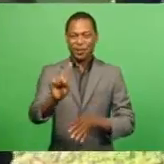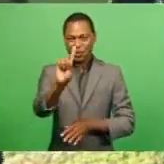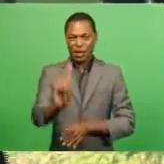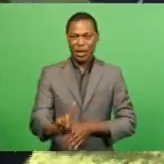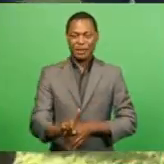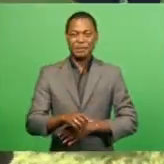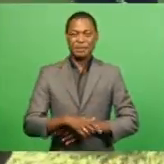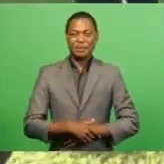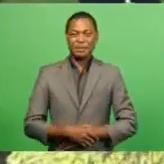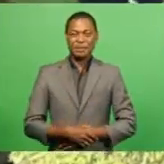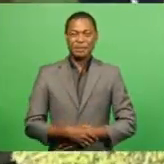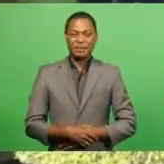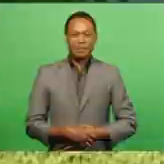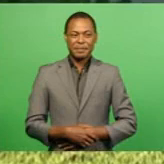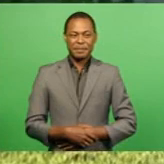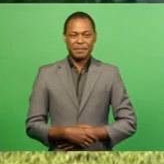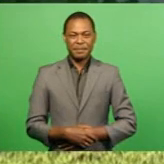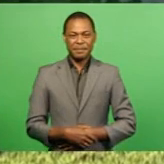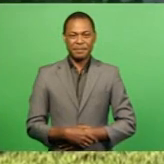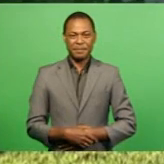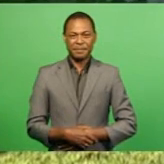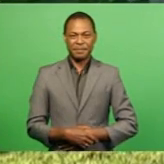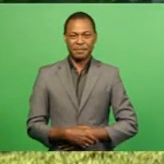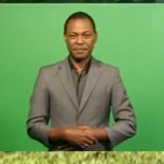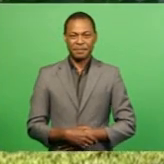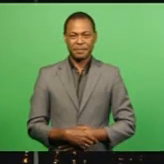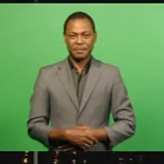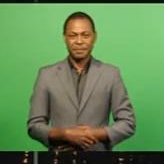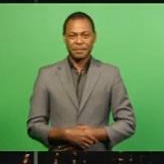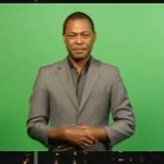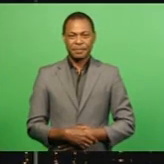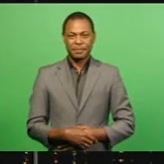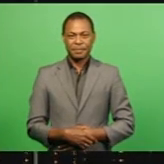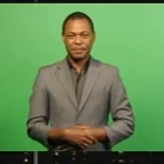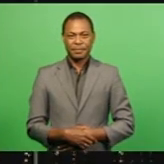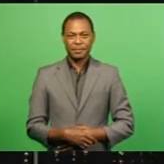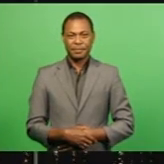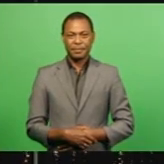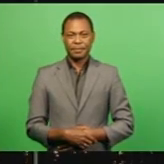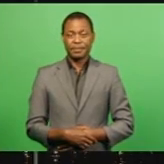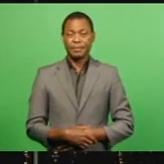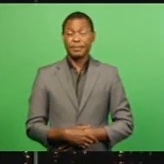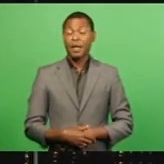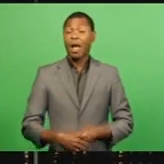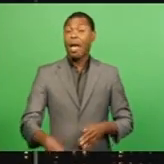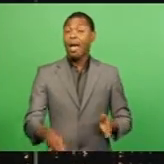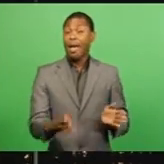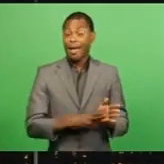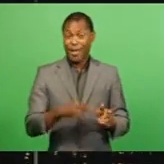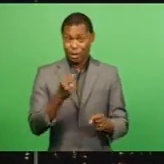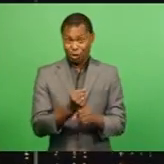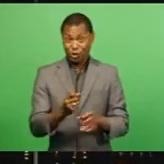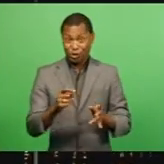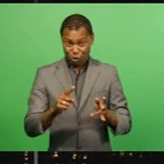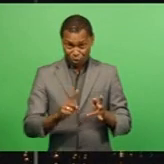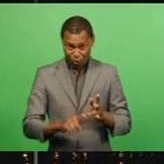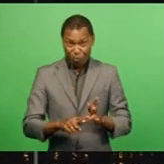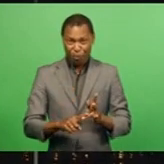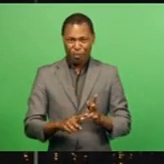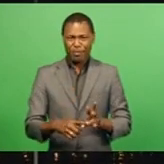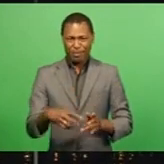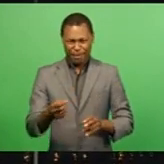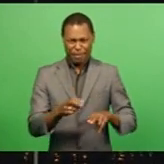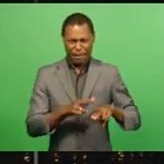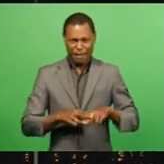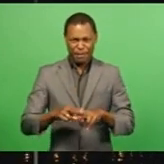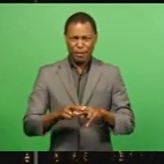solutions. Josiah Nanunga, FBC News. Non-profit organization Make a Difference Fiji is taking big